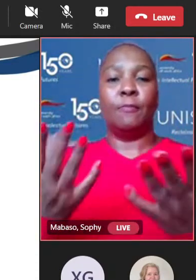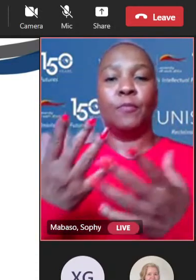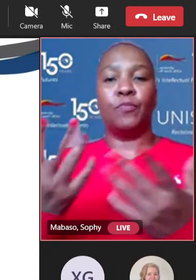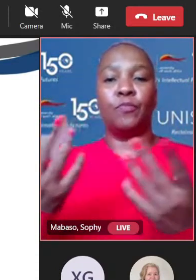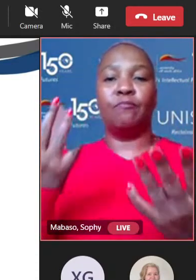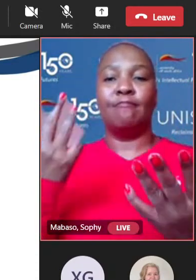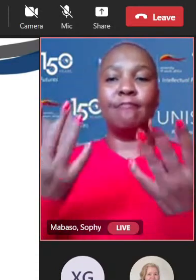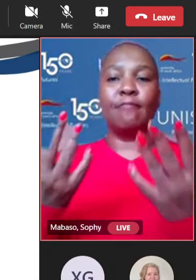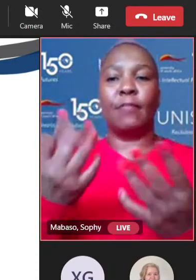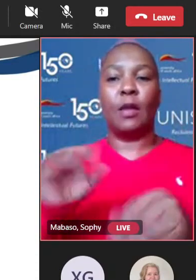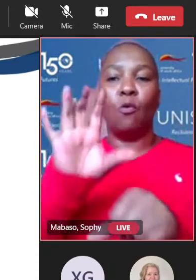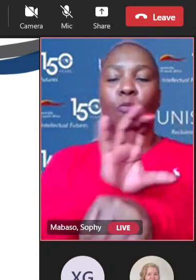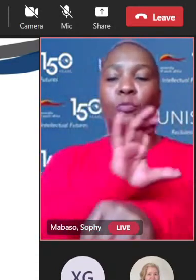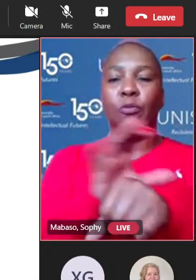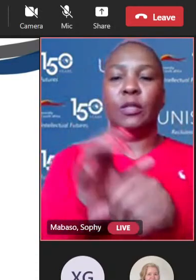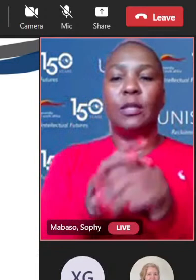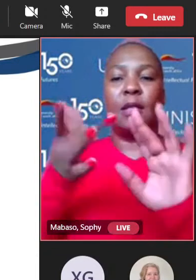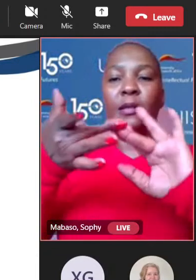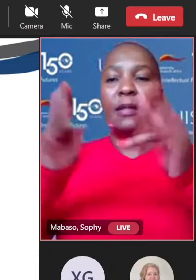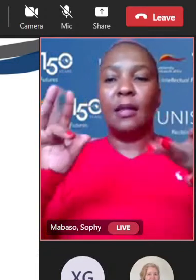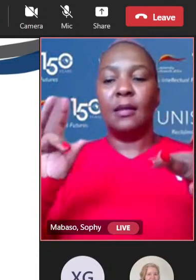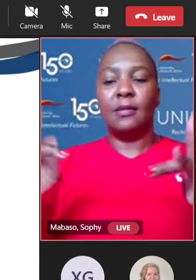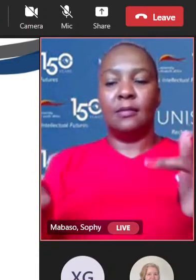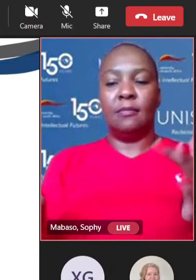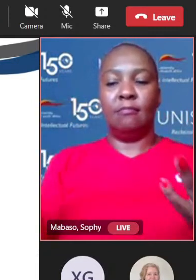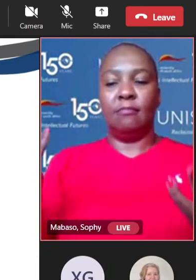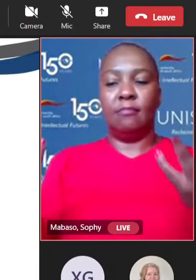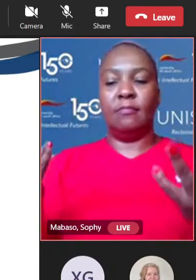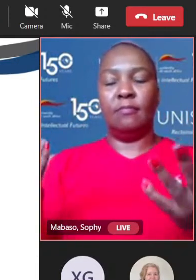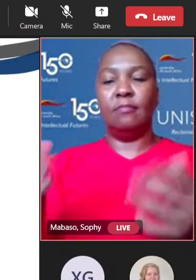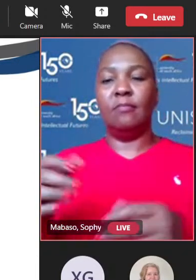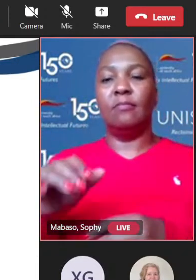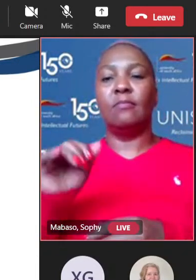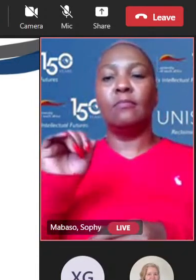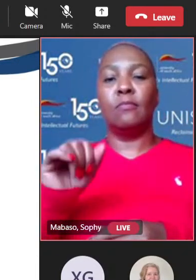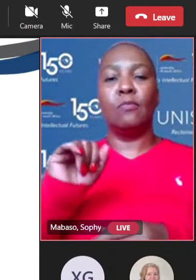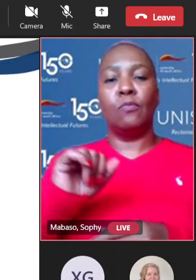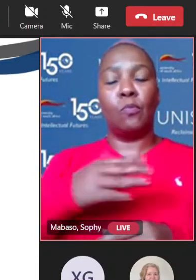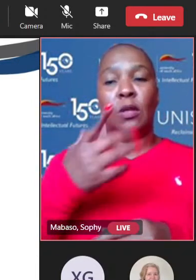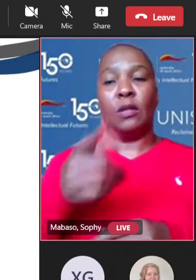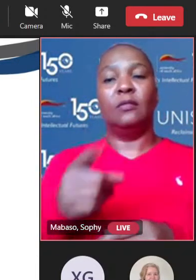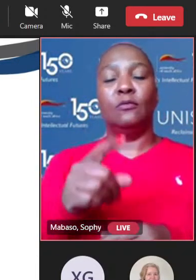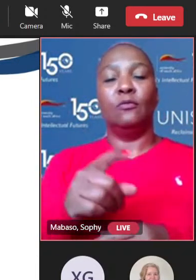to computers and internet. We definitely recommend